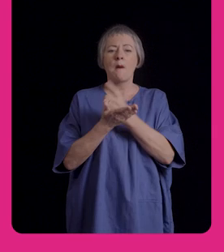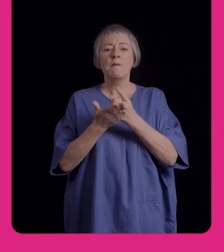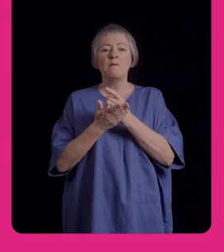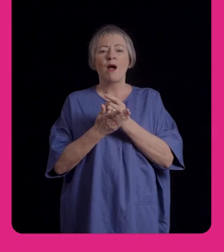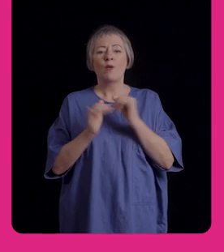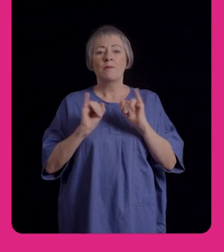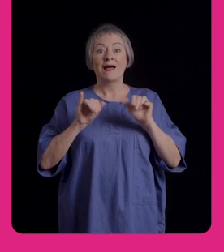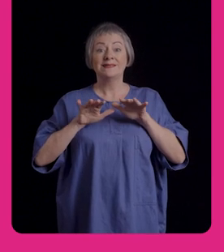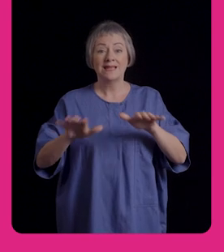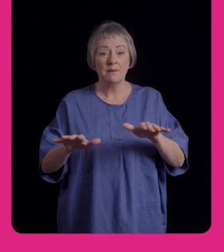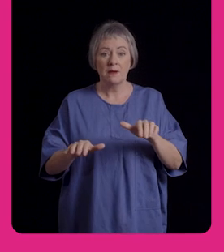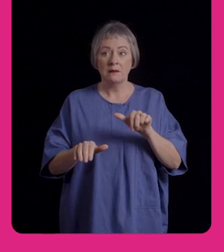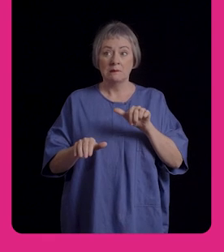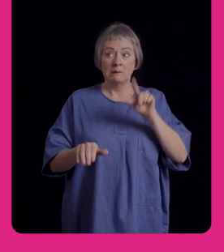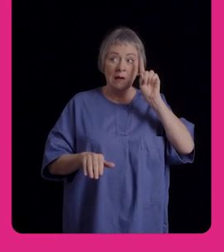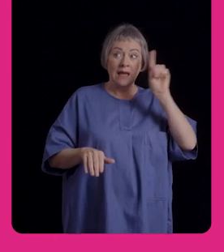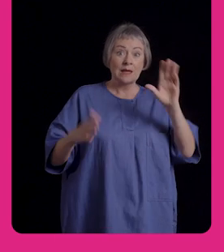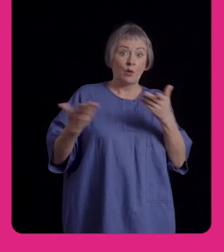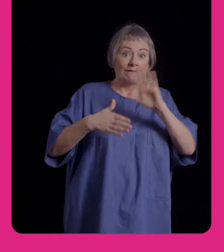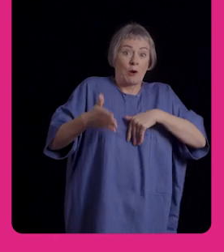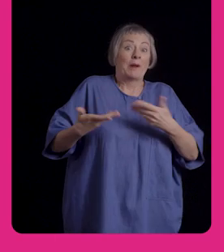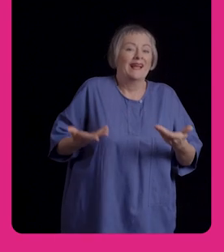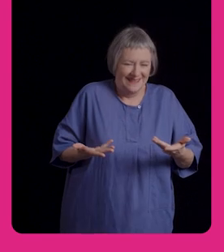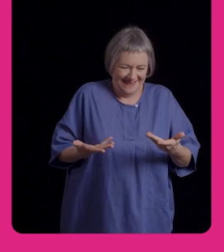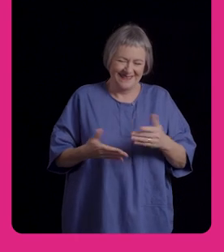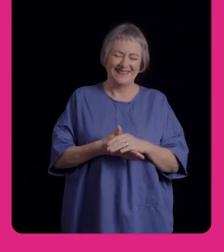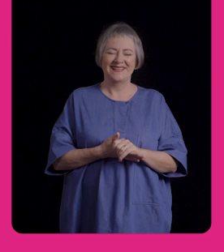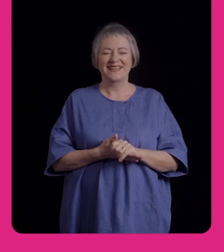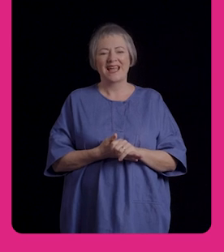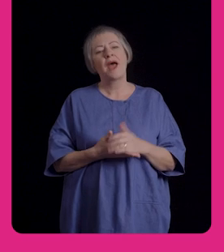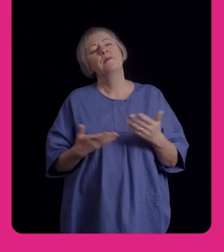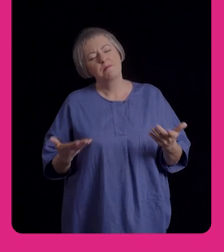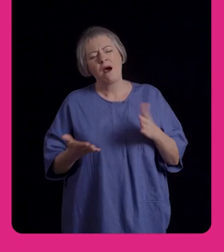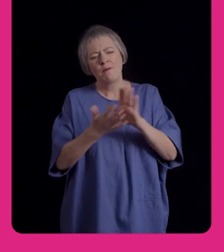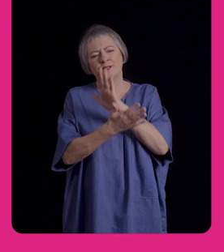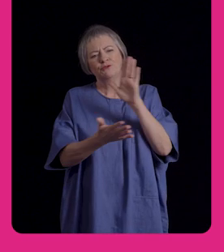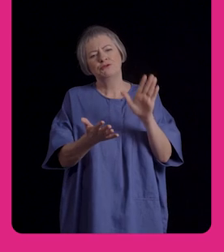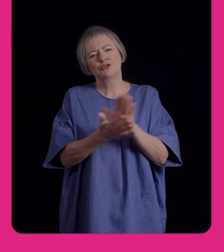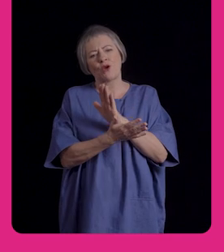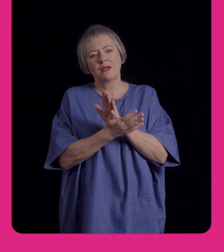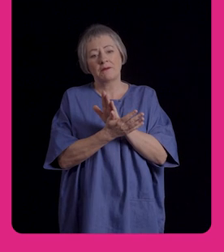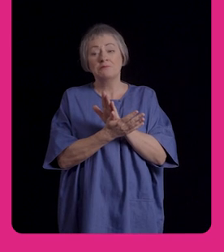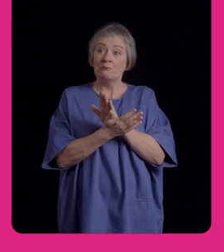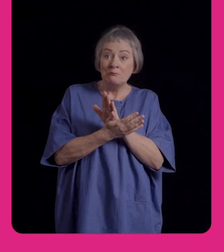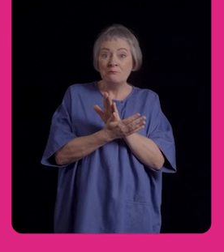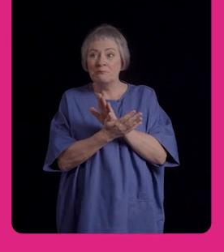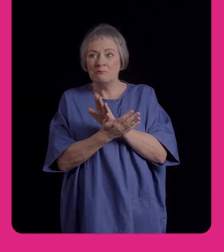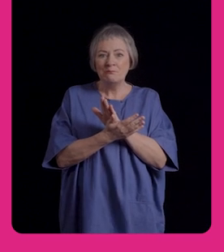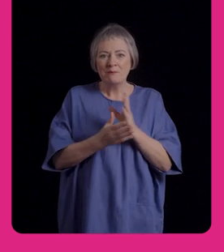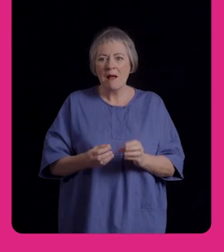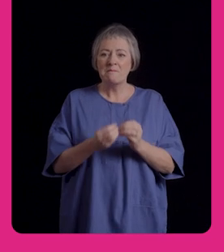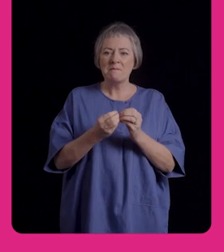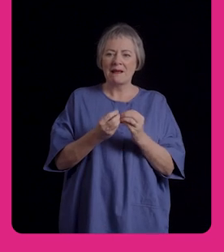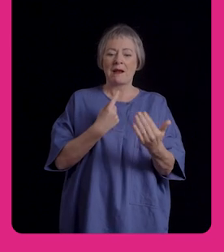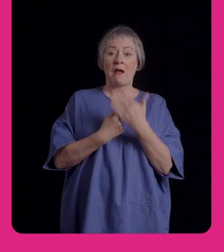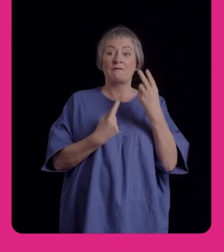pandemic. No idea where that came from. But I'm enjoying the prospect of